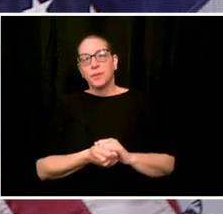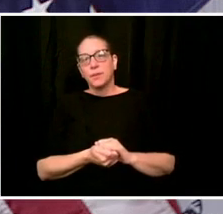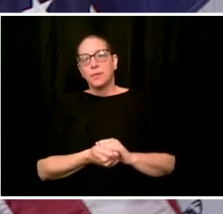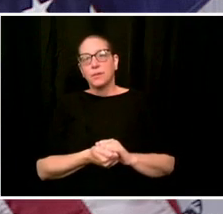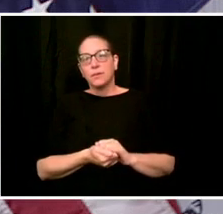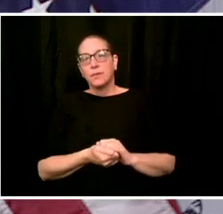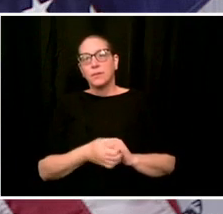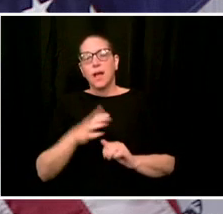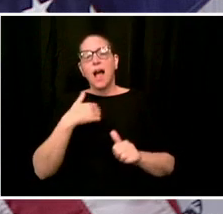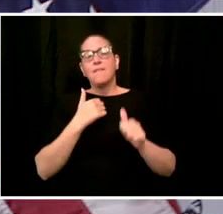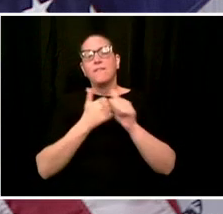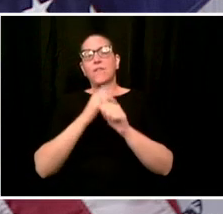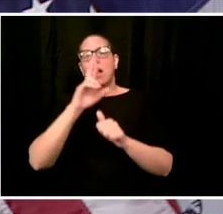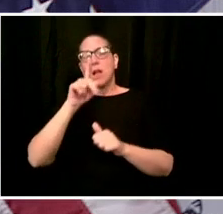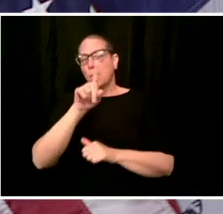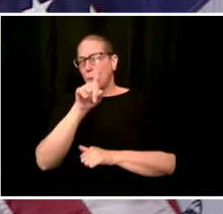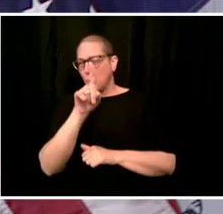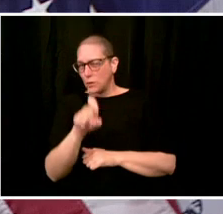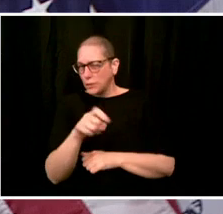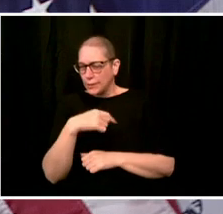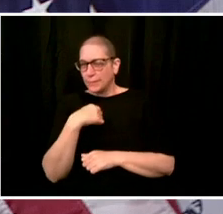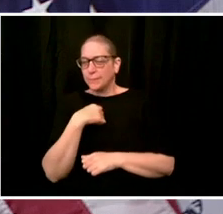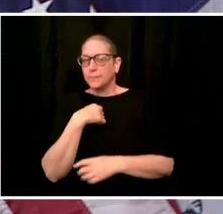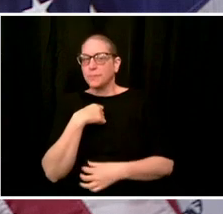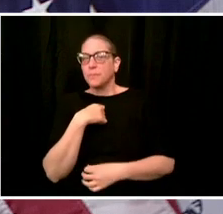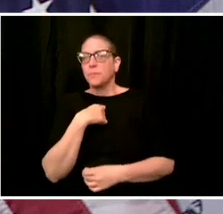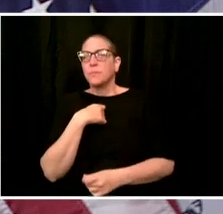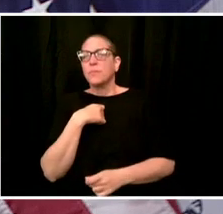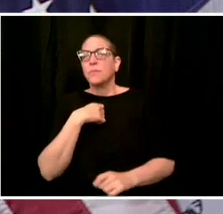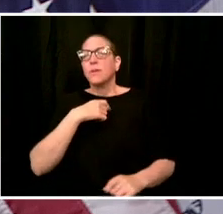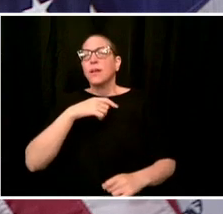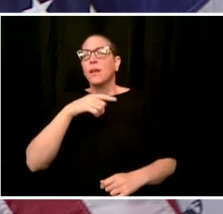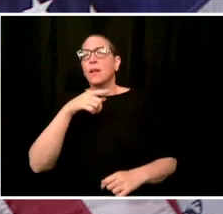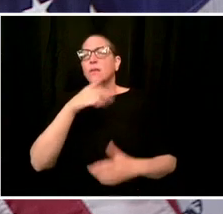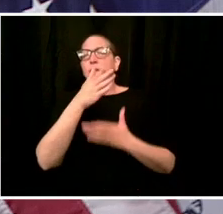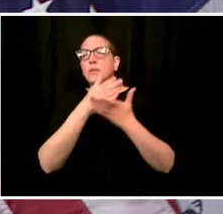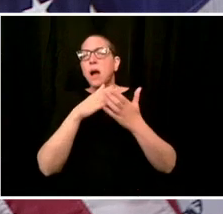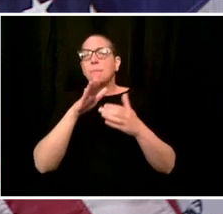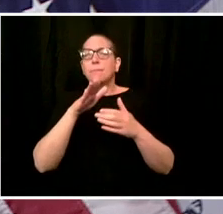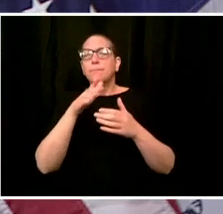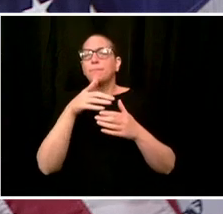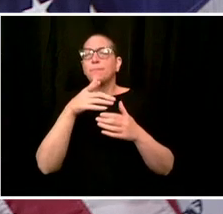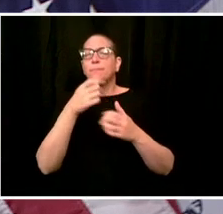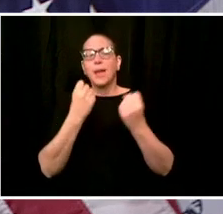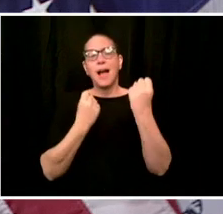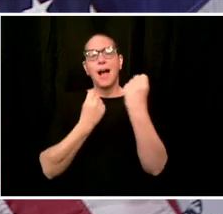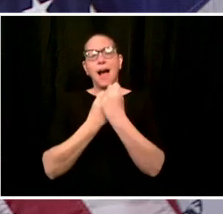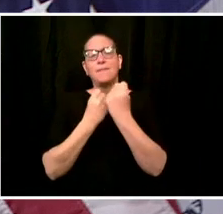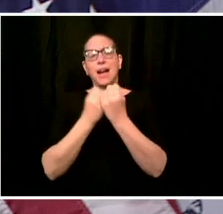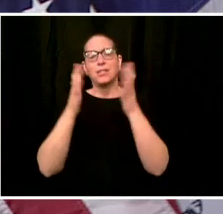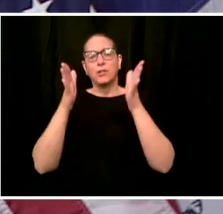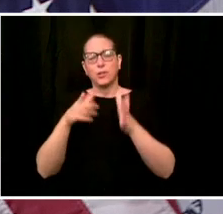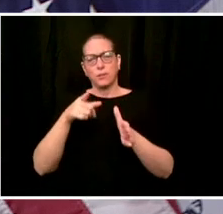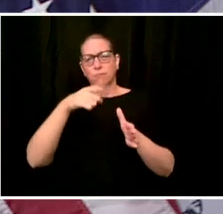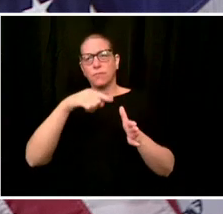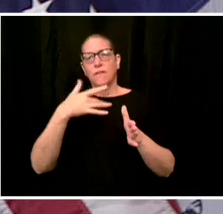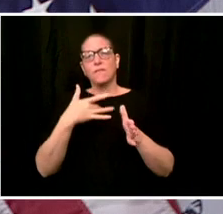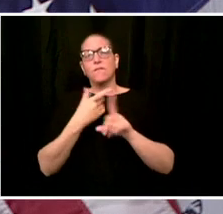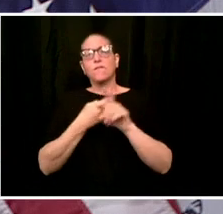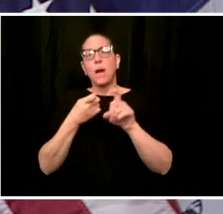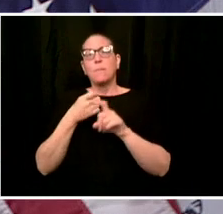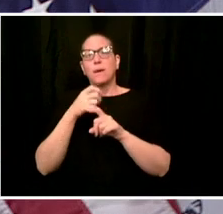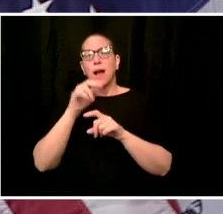leading advocates from organizations like Human NYC and Coalition for the Homeless share serious doubts about this so-called